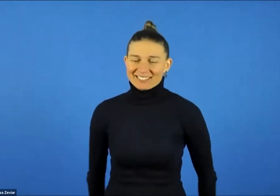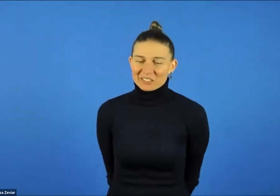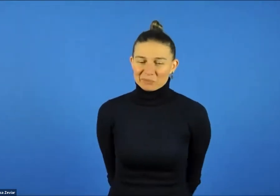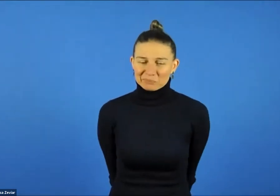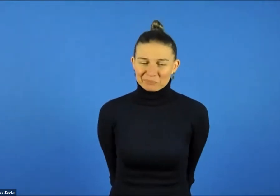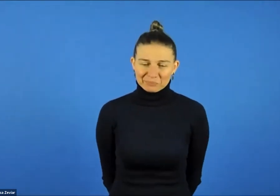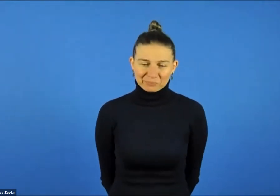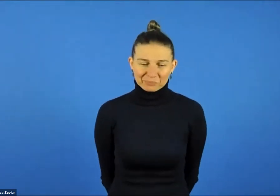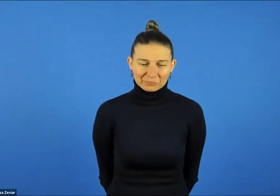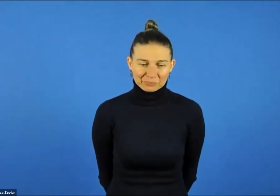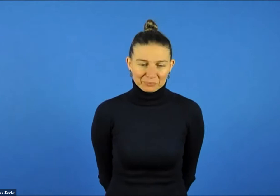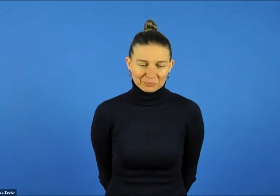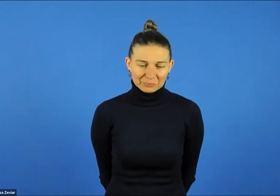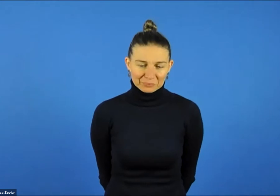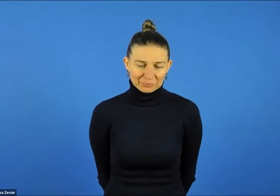flexibility.